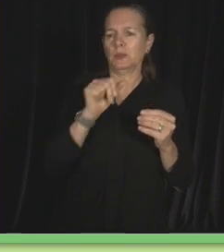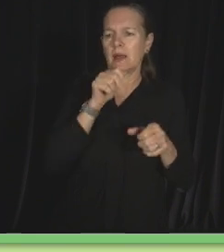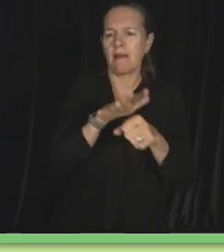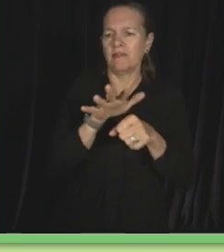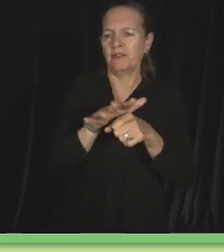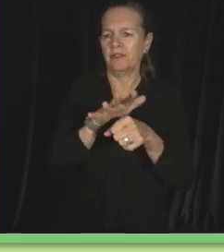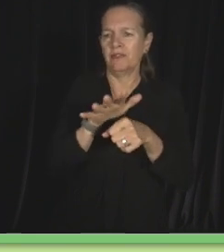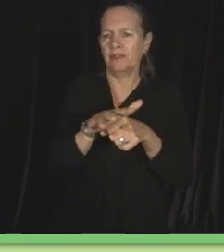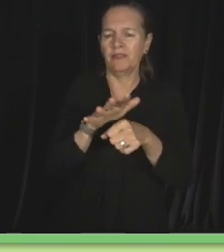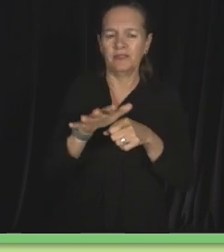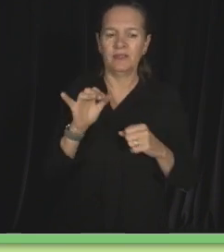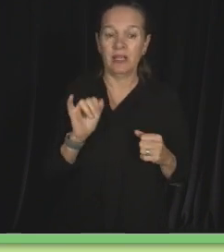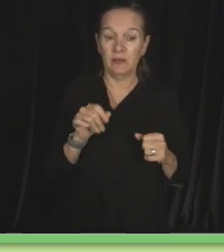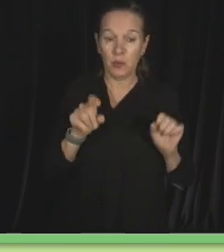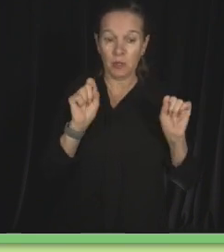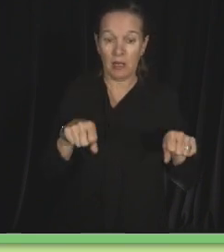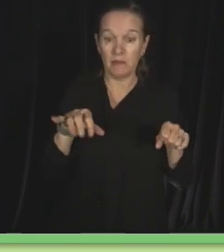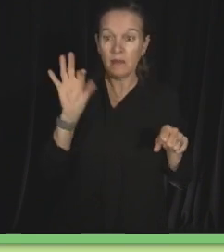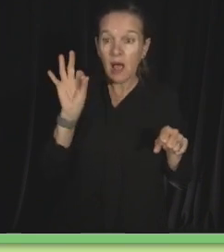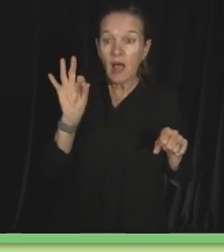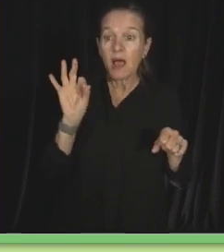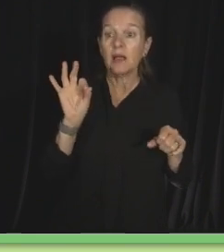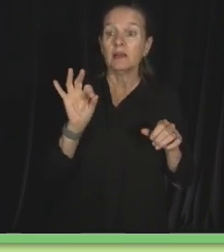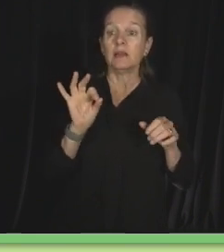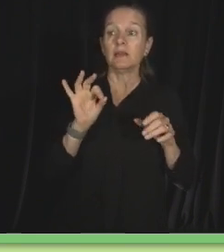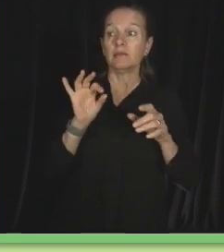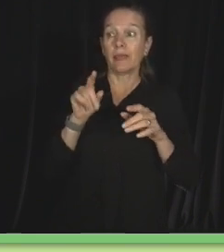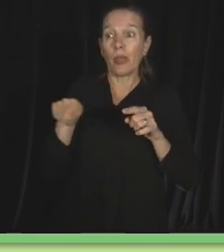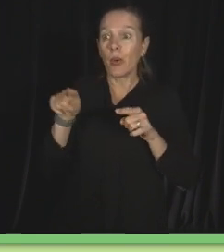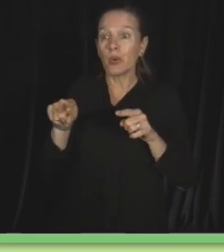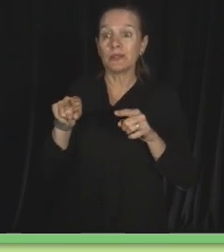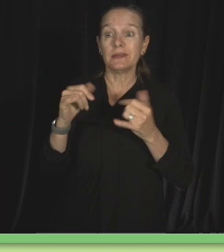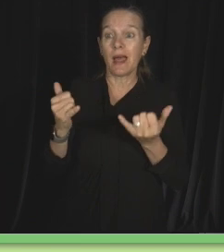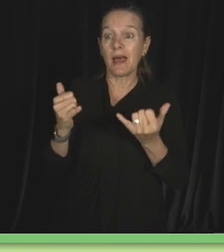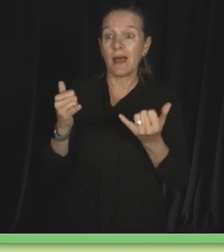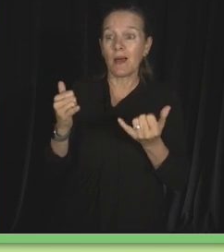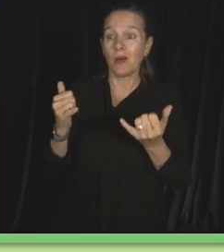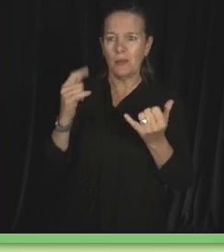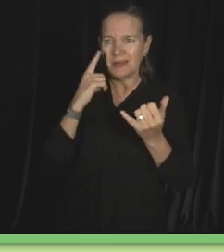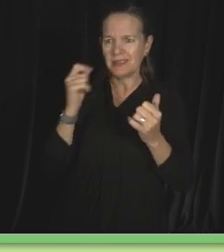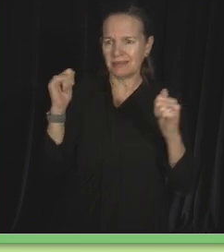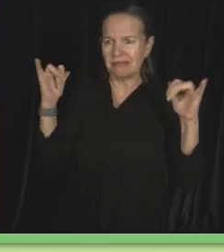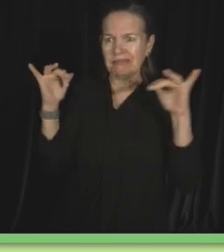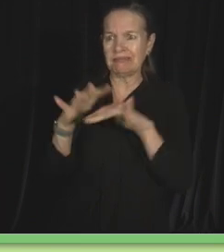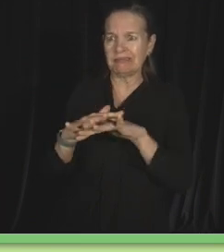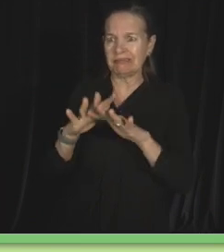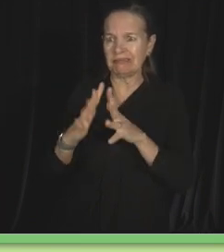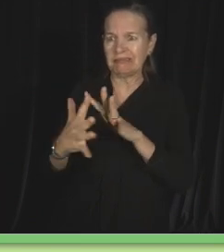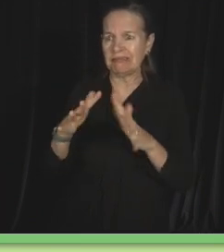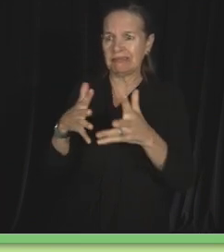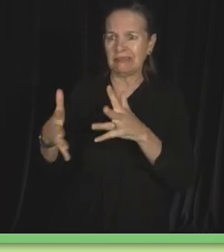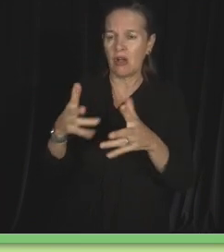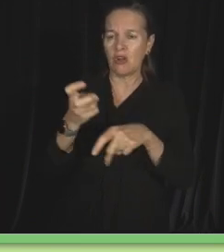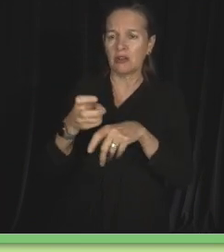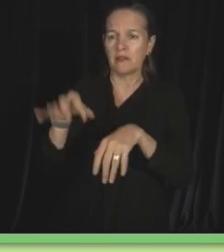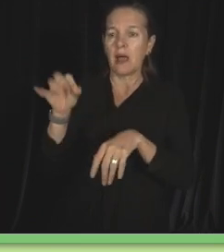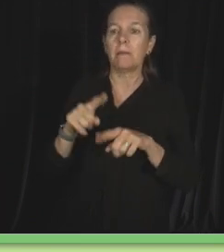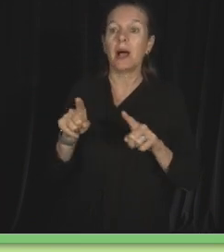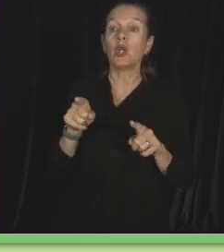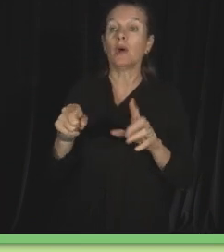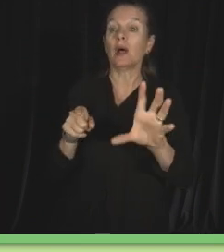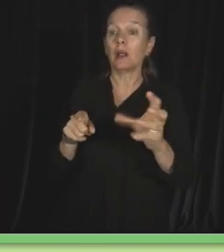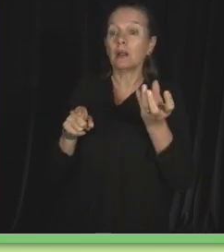can find them in the gold nuggets of the AI rush era, but you also still need to set them up. You need to efficiently use